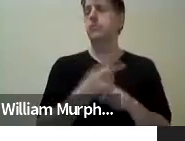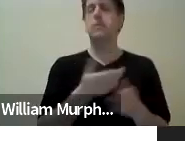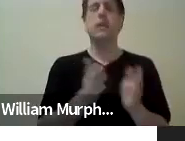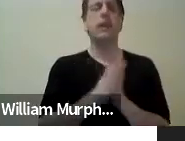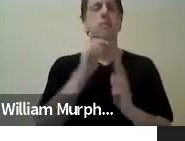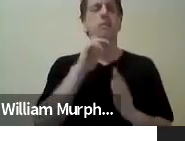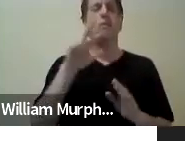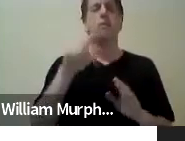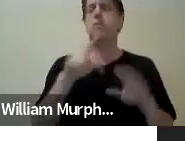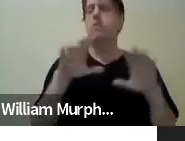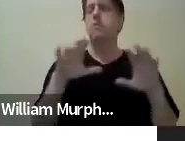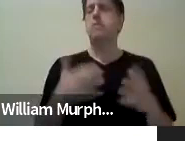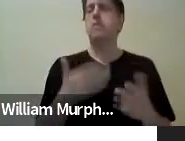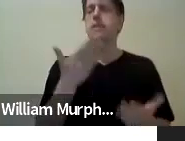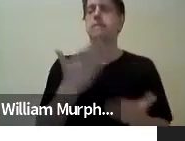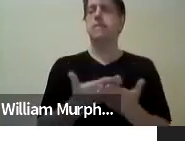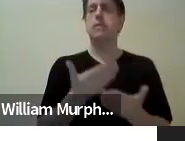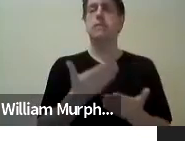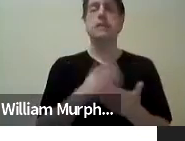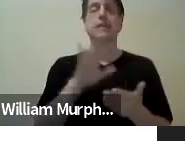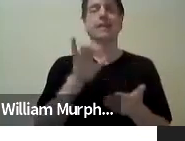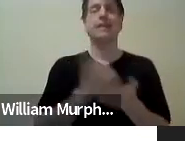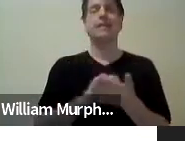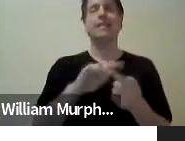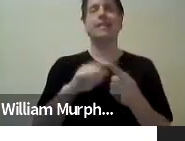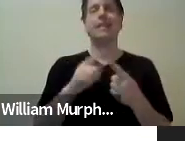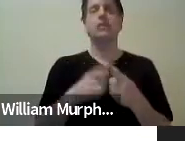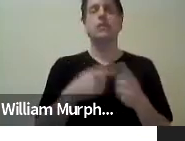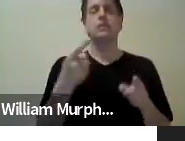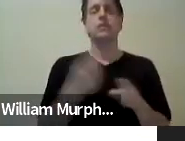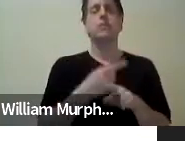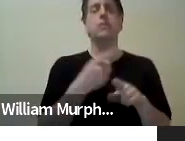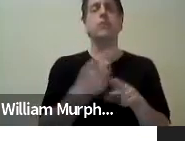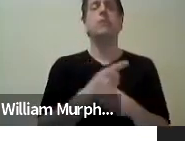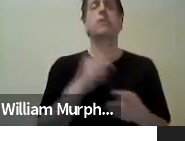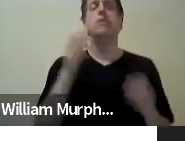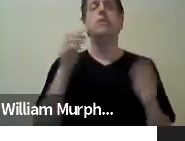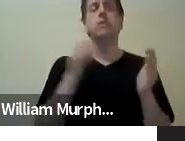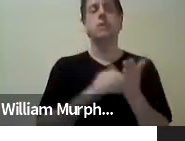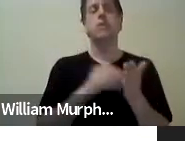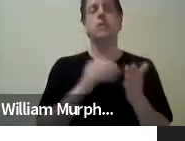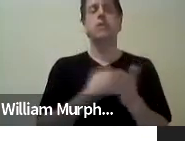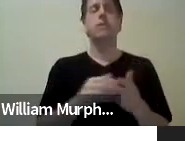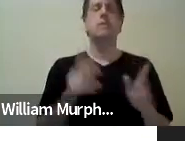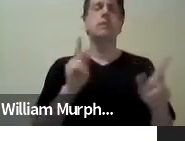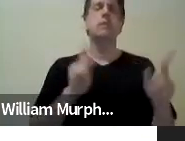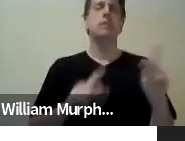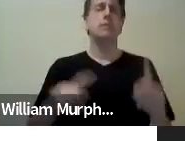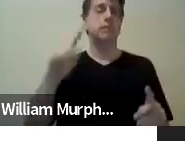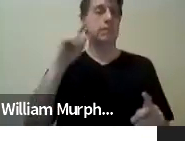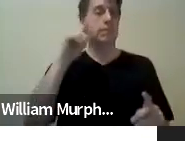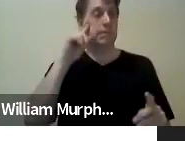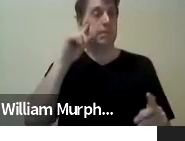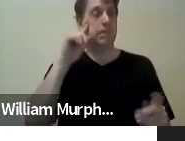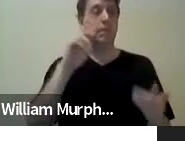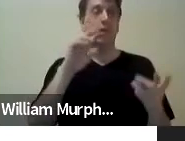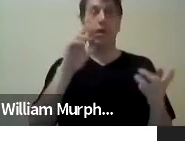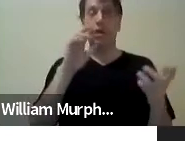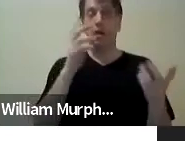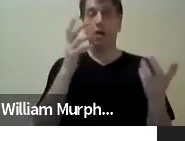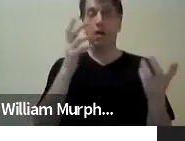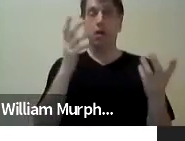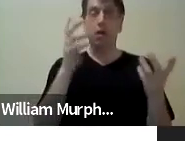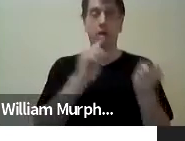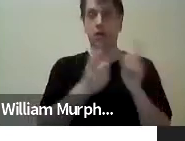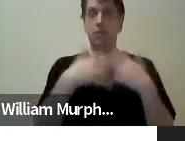verification. That's when it's appropriate. One of the things that I see often is that people, hear an accommodation request and immediately go to, okay, can